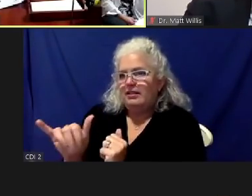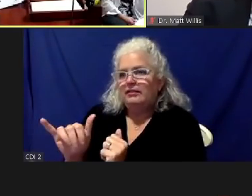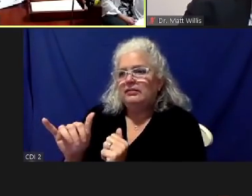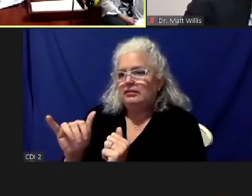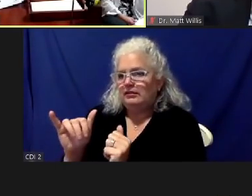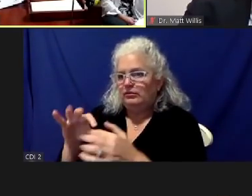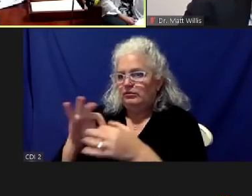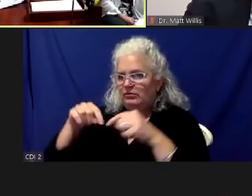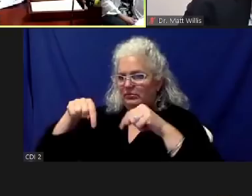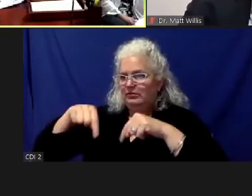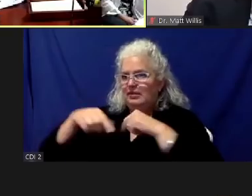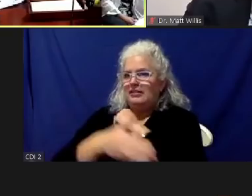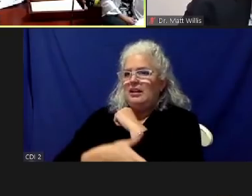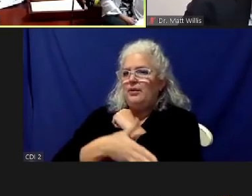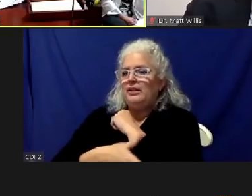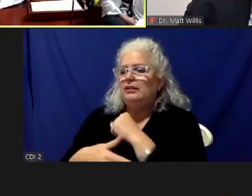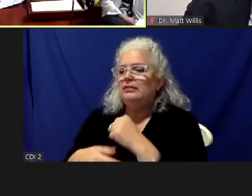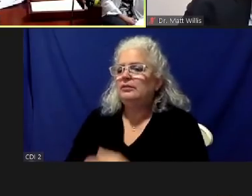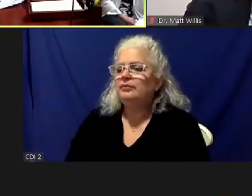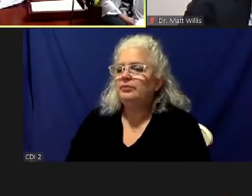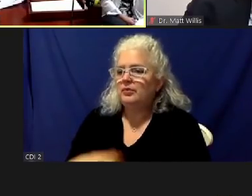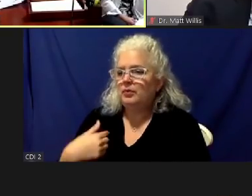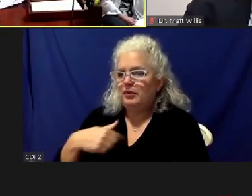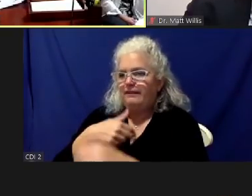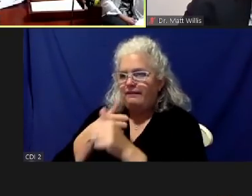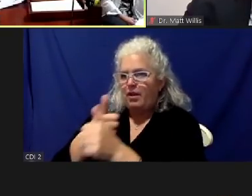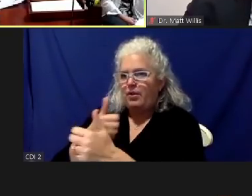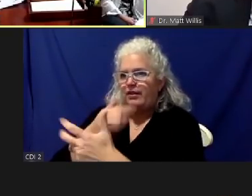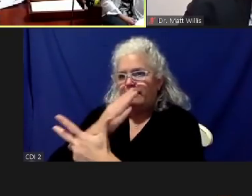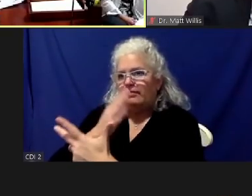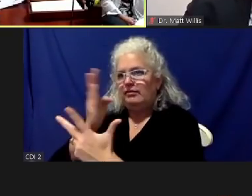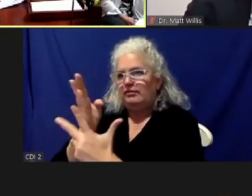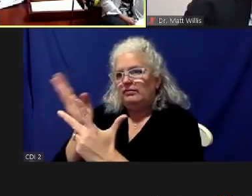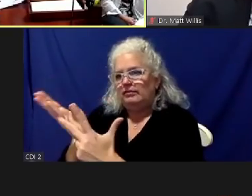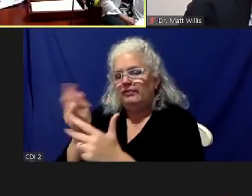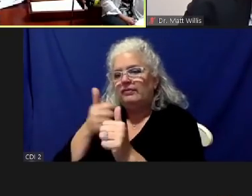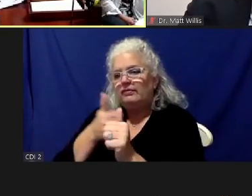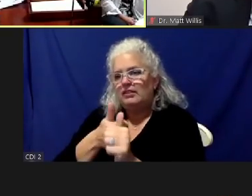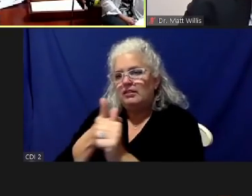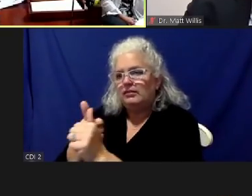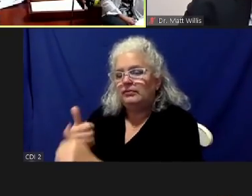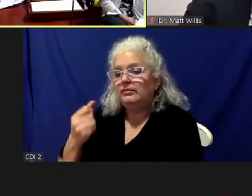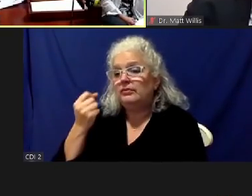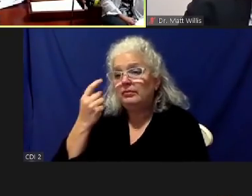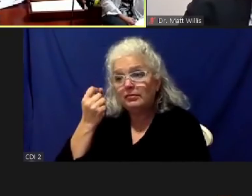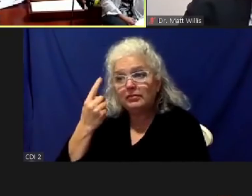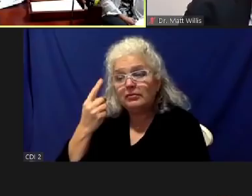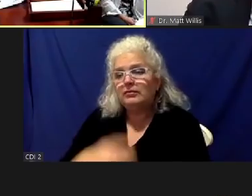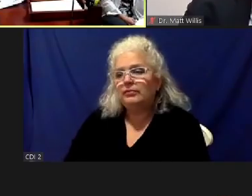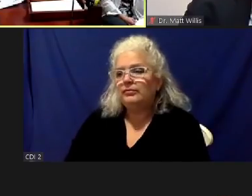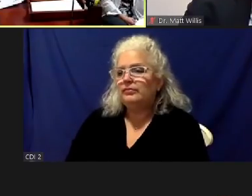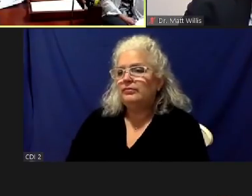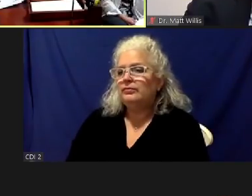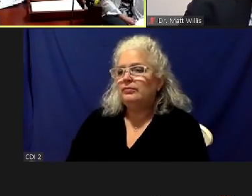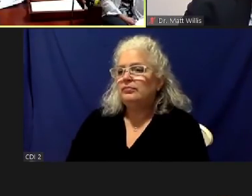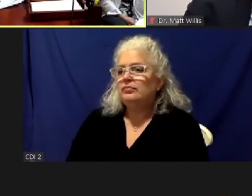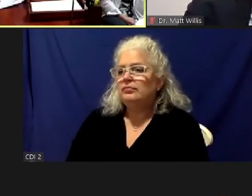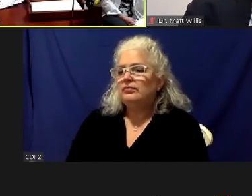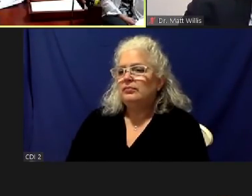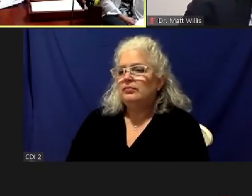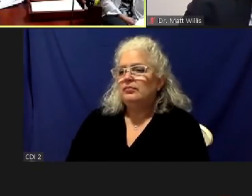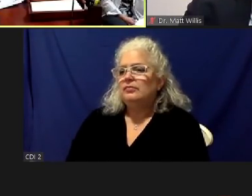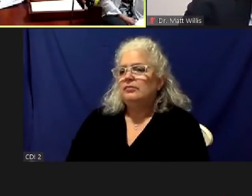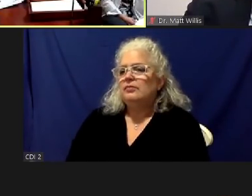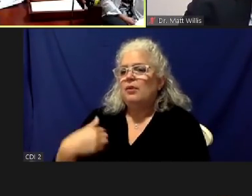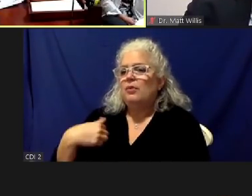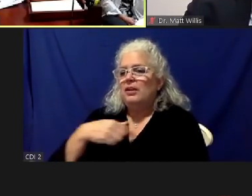Oh, I'm being reminded we are also have been leaning very strongly into our skilled nursing facilities and our residential care facilities